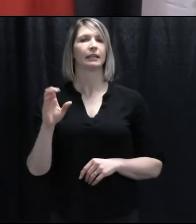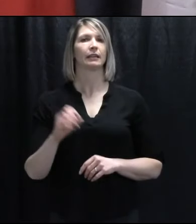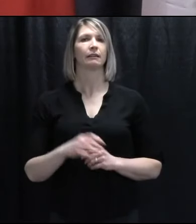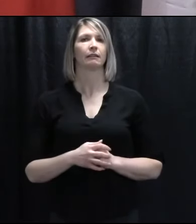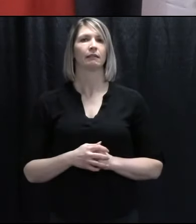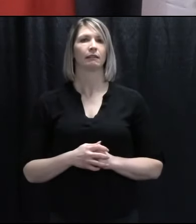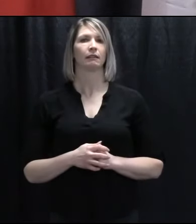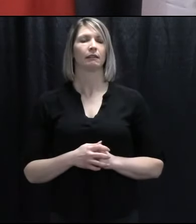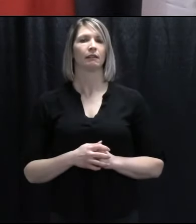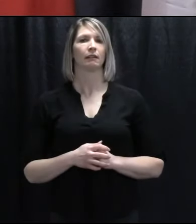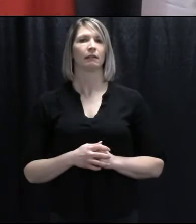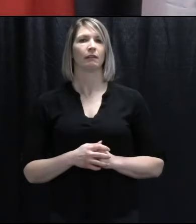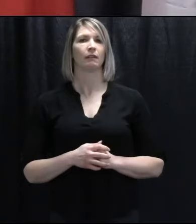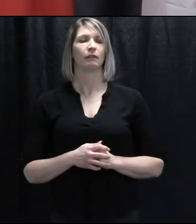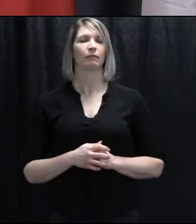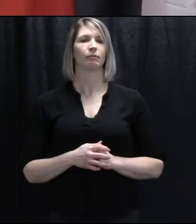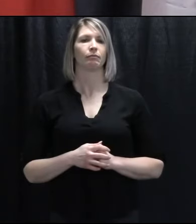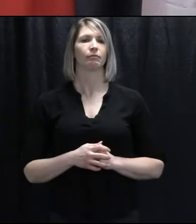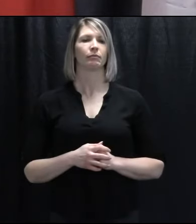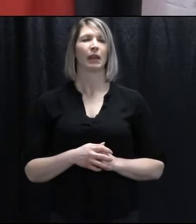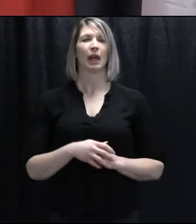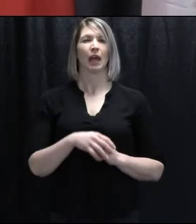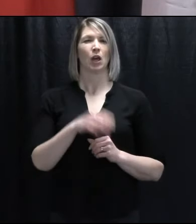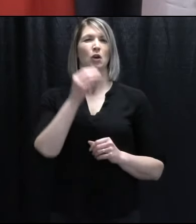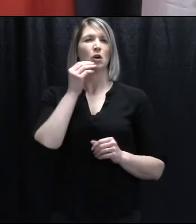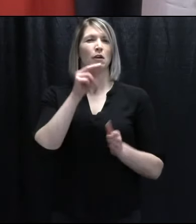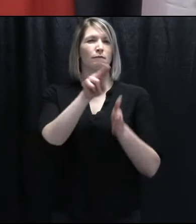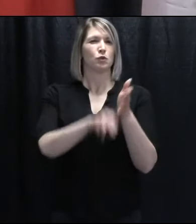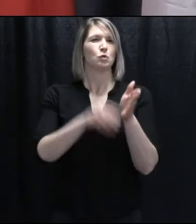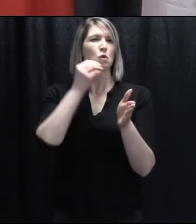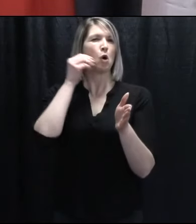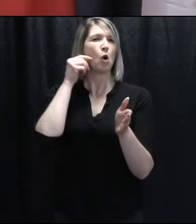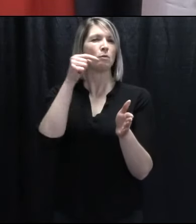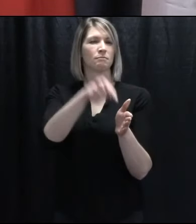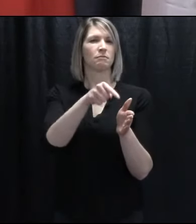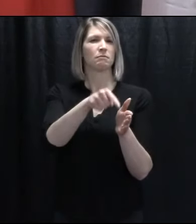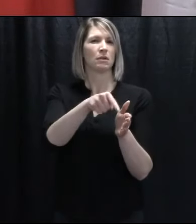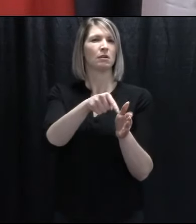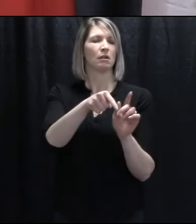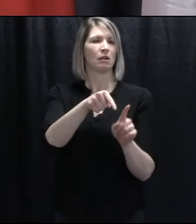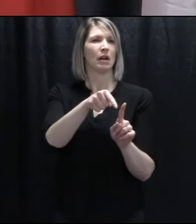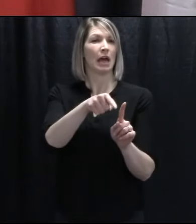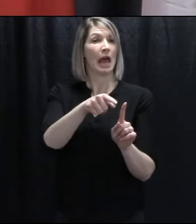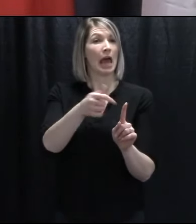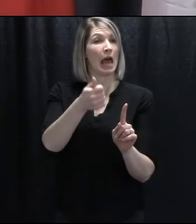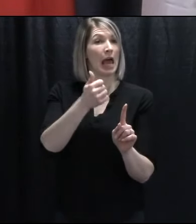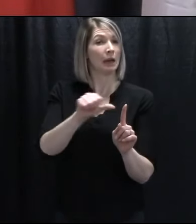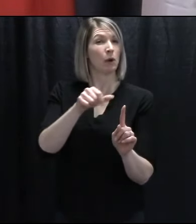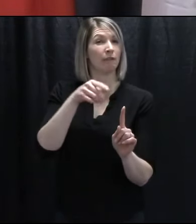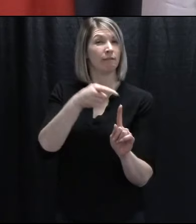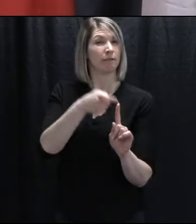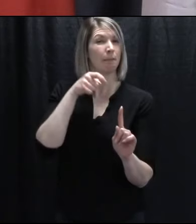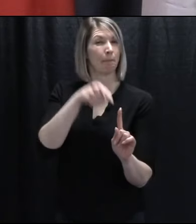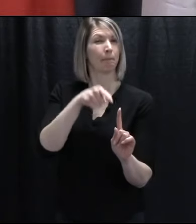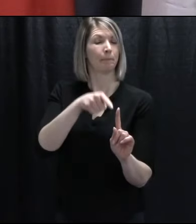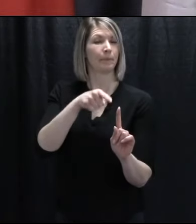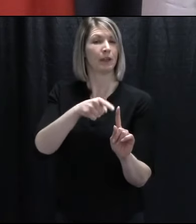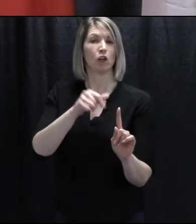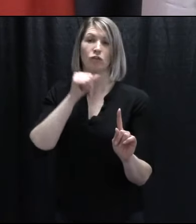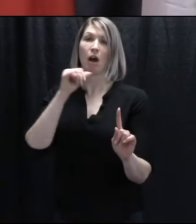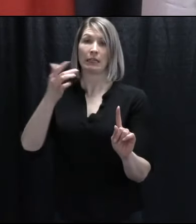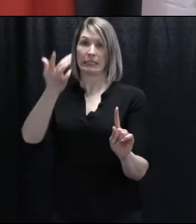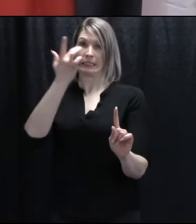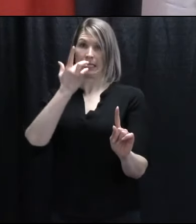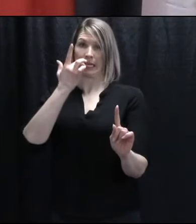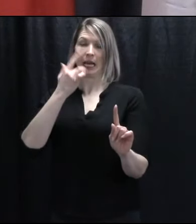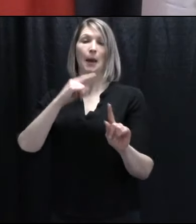found anyone from Call's cluster that has tested positive but was asymptomatic? And if so, were they able to spread it?